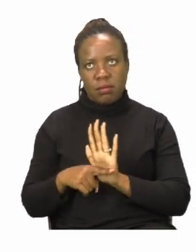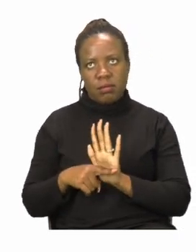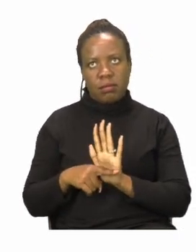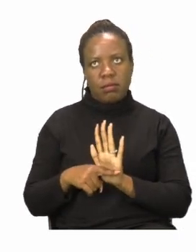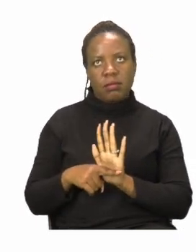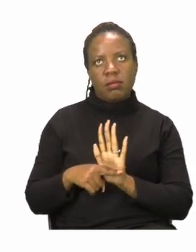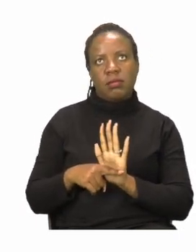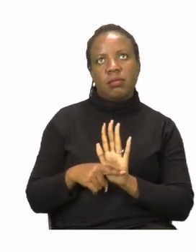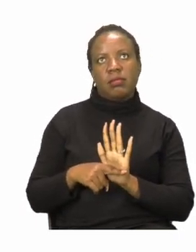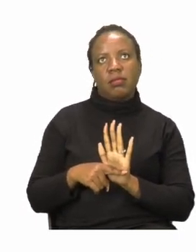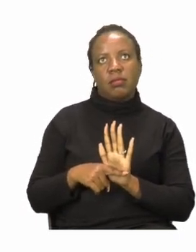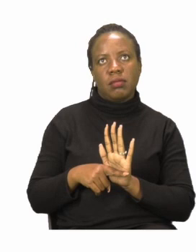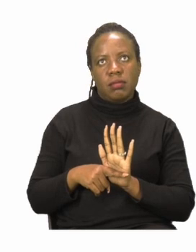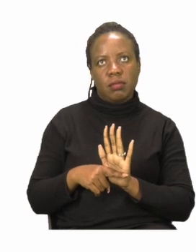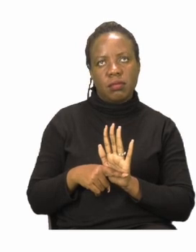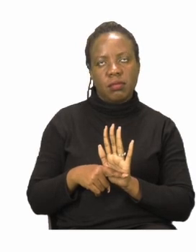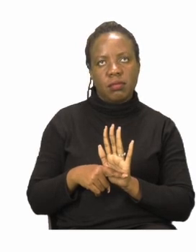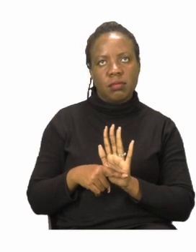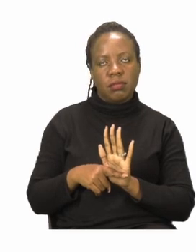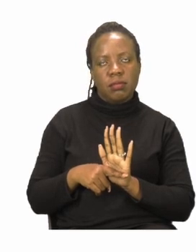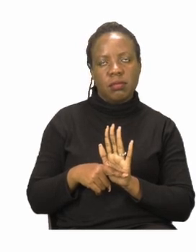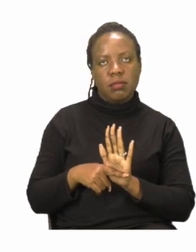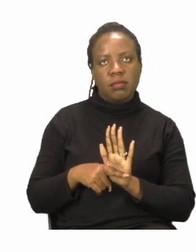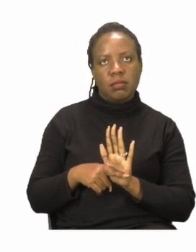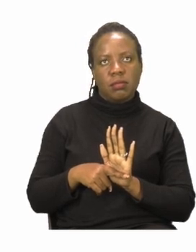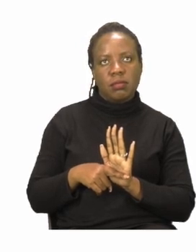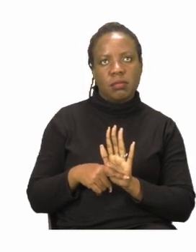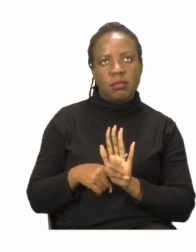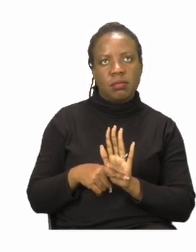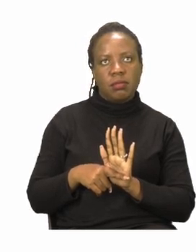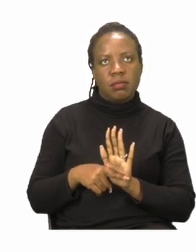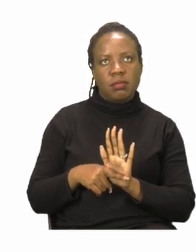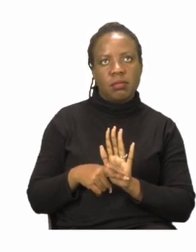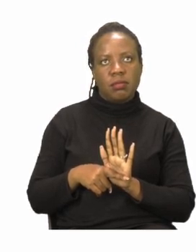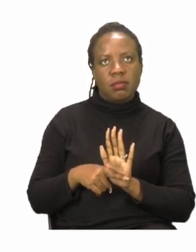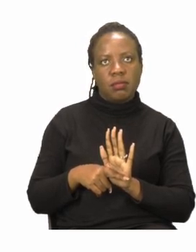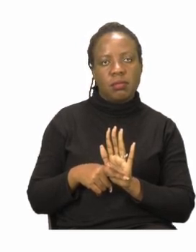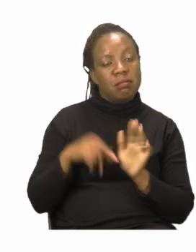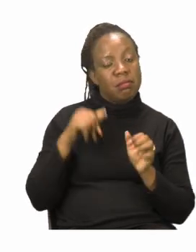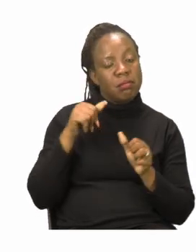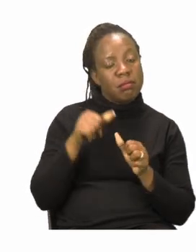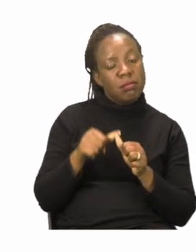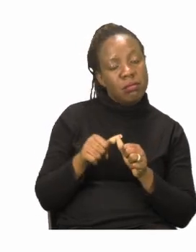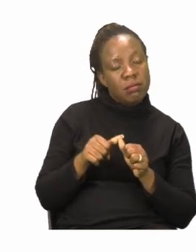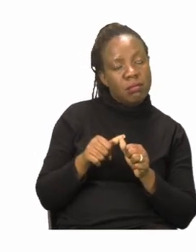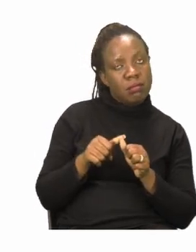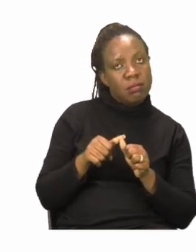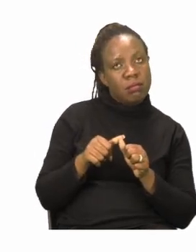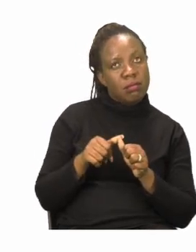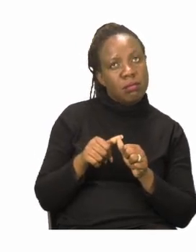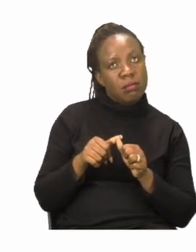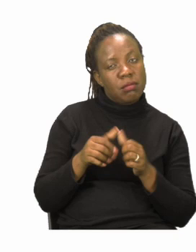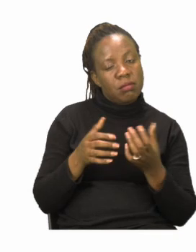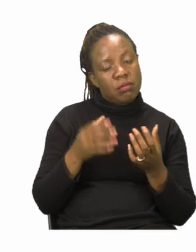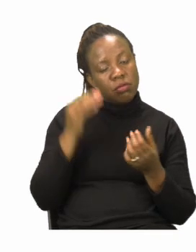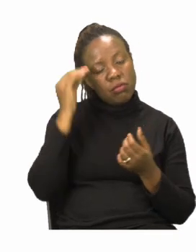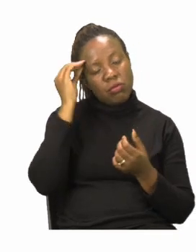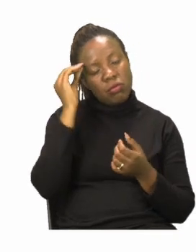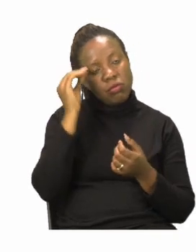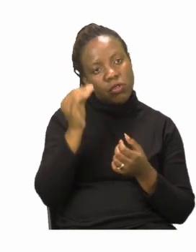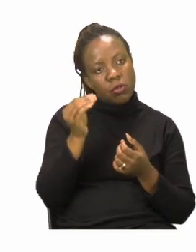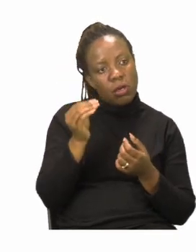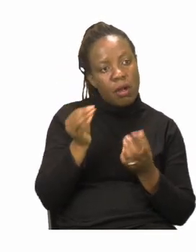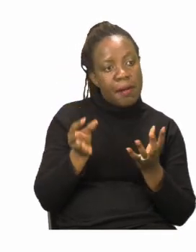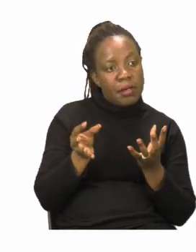minus sums. Remember everyone, if you are not sure how much to add or how much